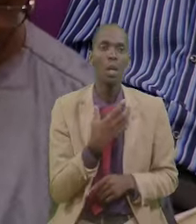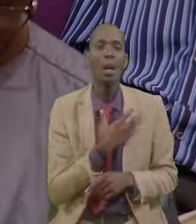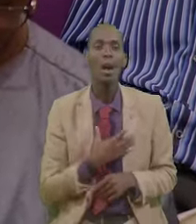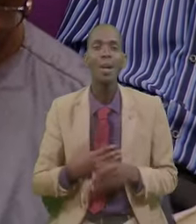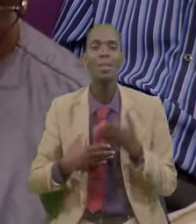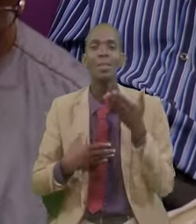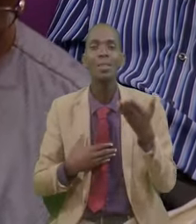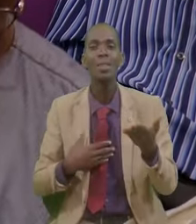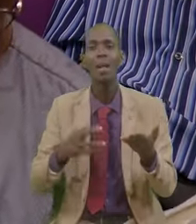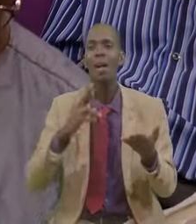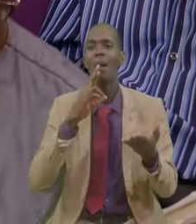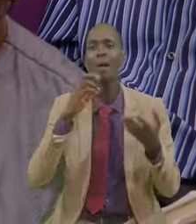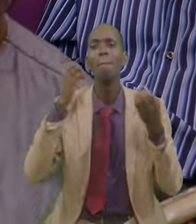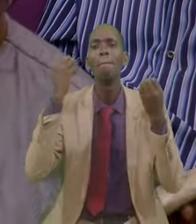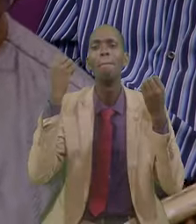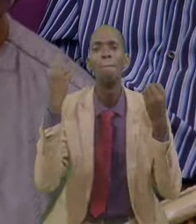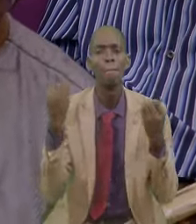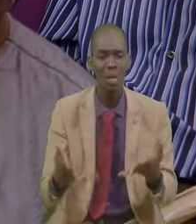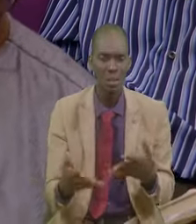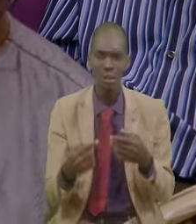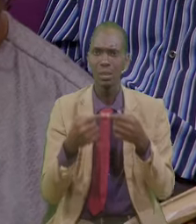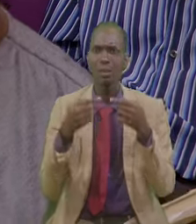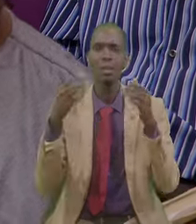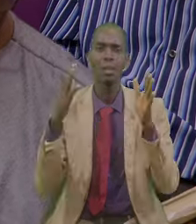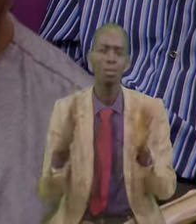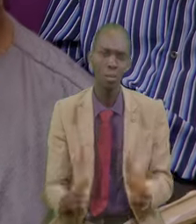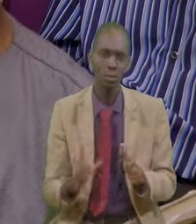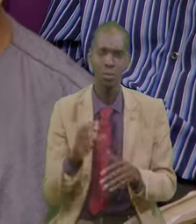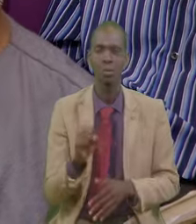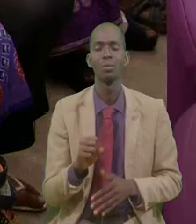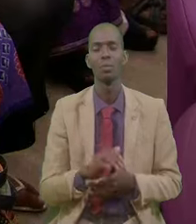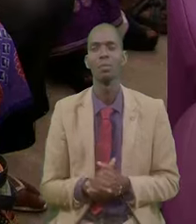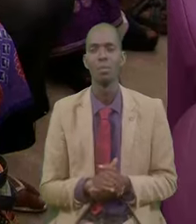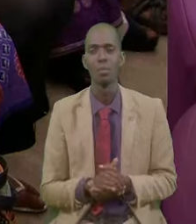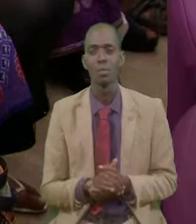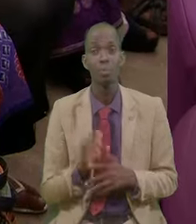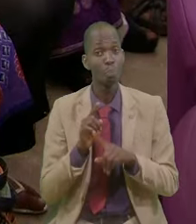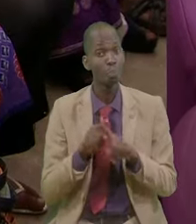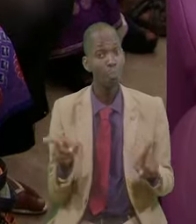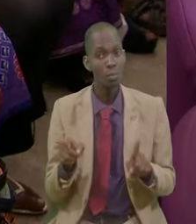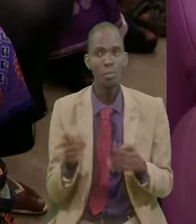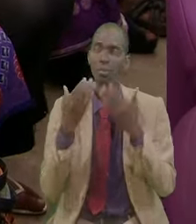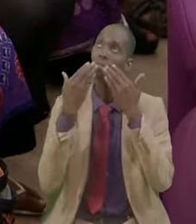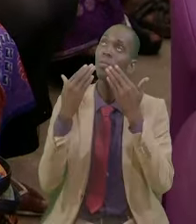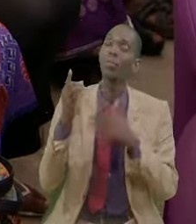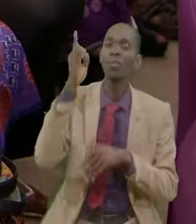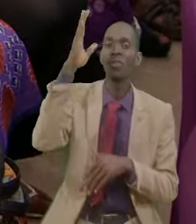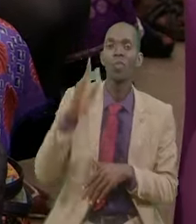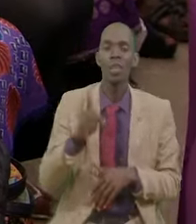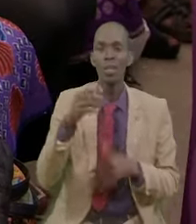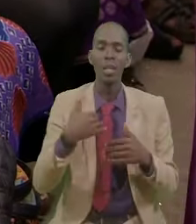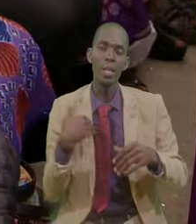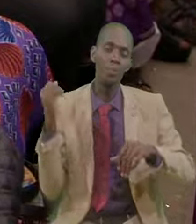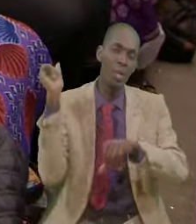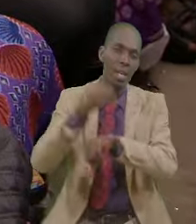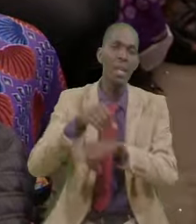those are the giants. Those are the giants. And there are many adversaries. But thank God you have